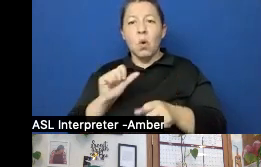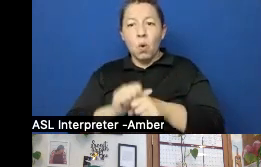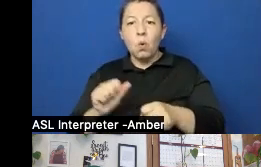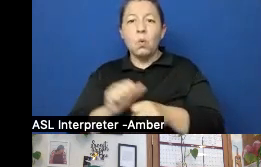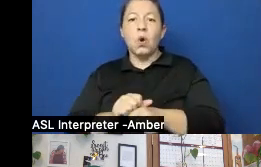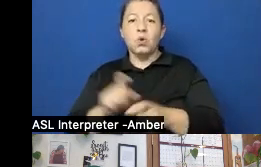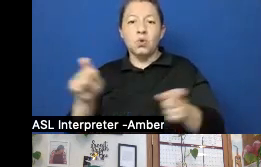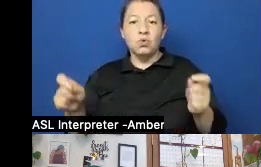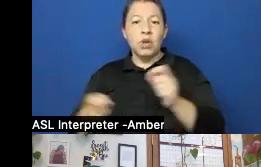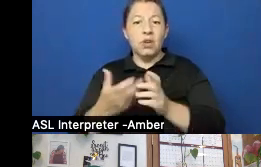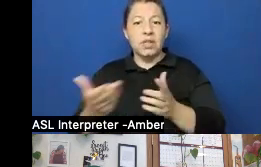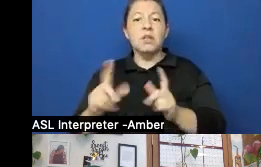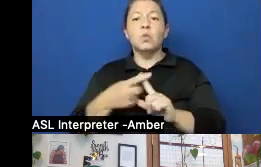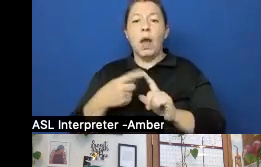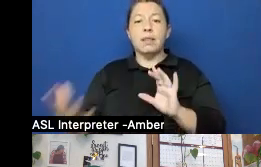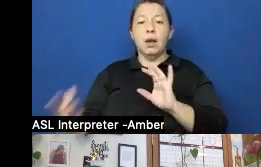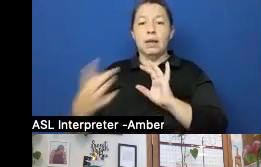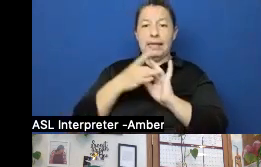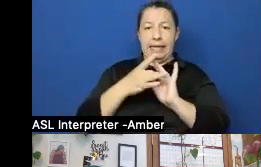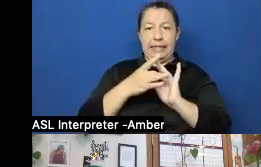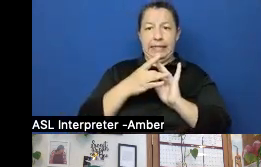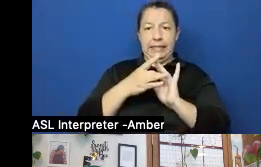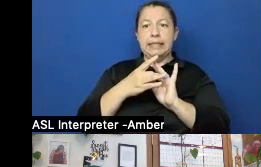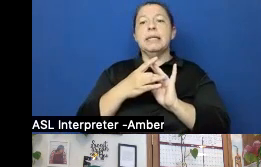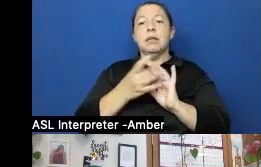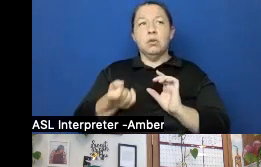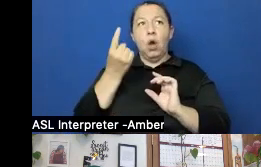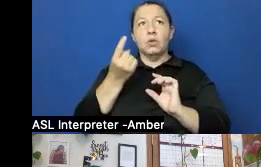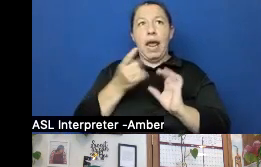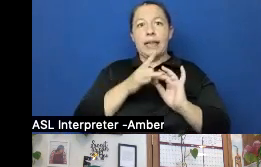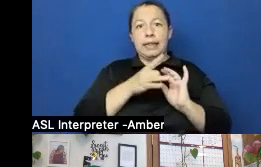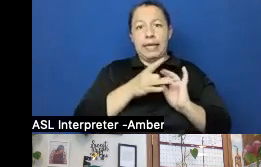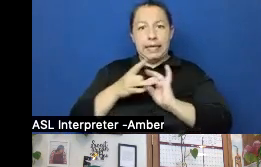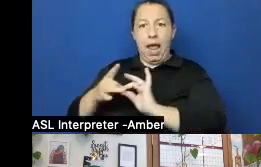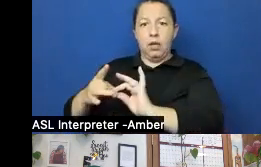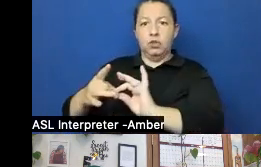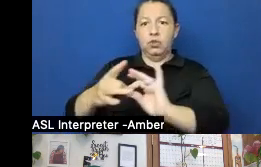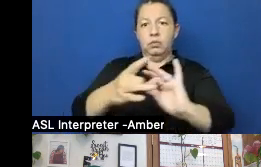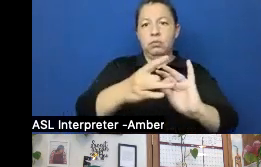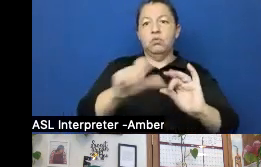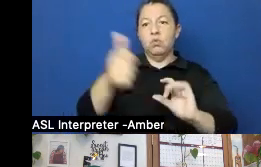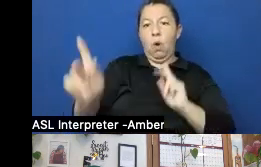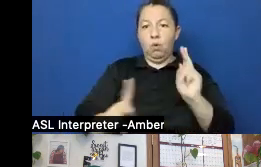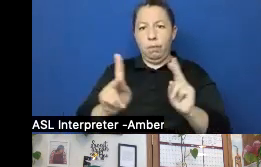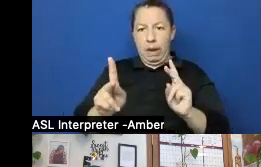once they are connected and they understand their connection to other people that